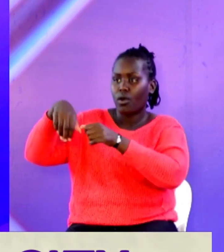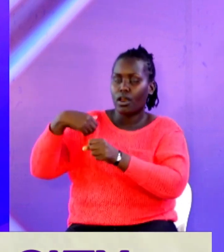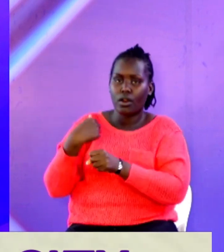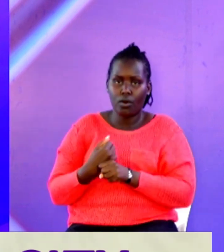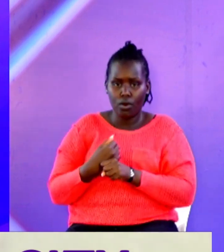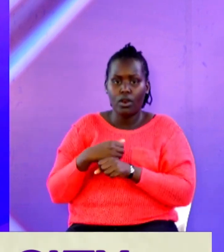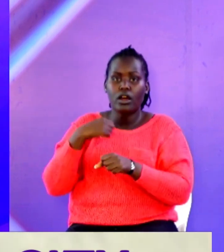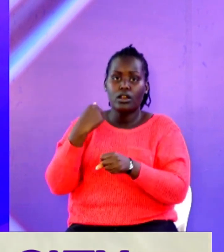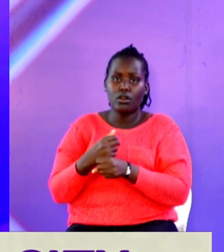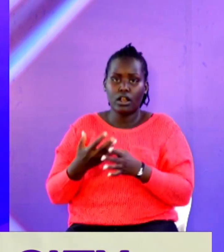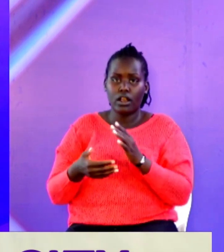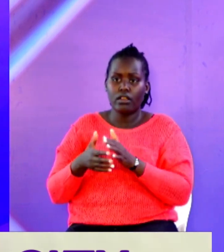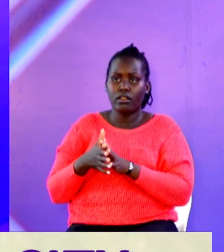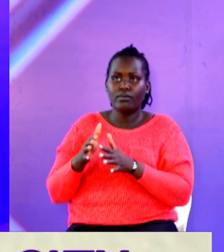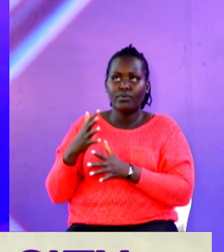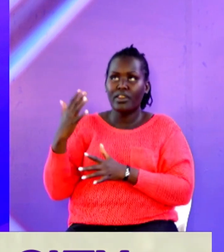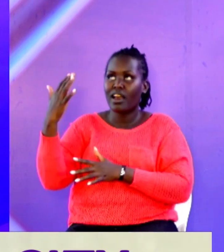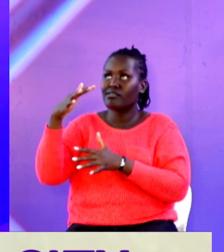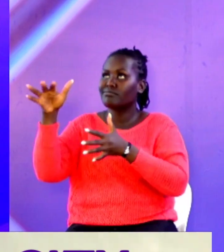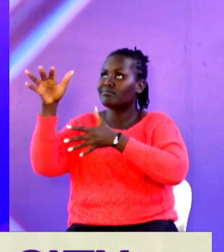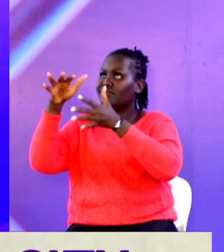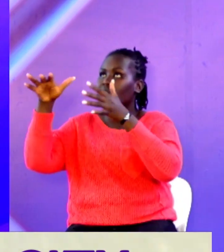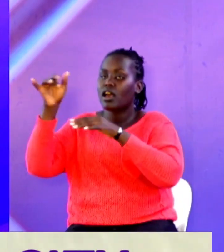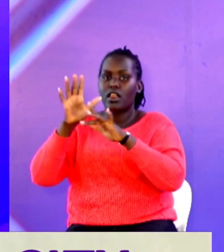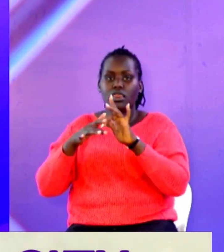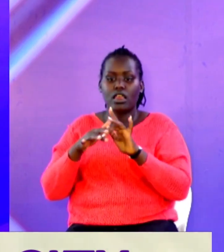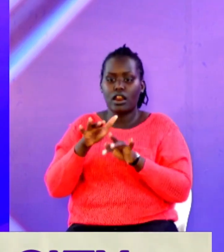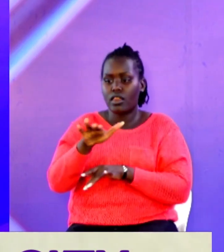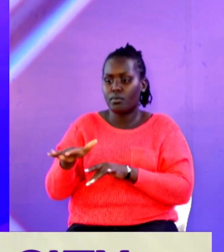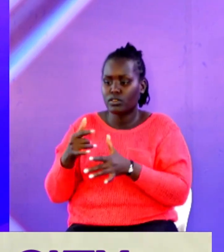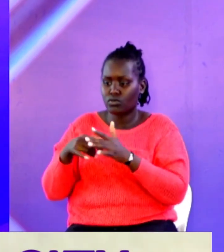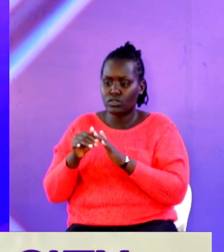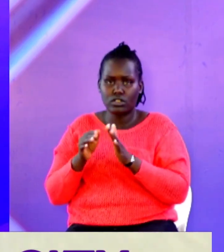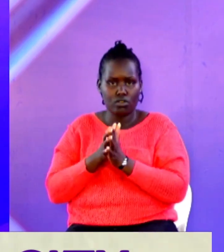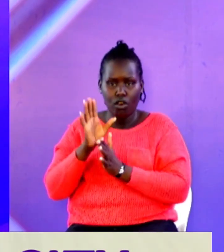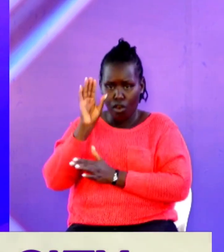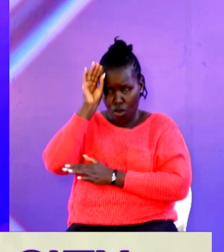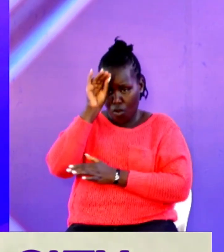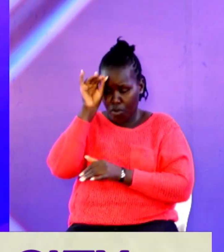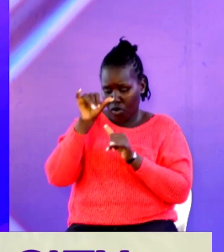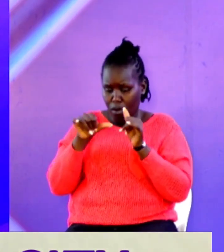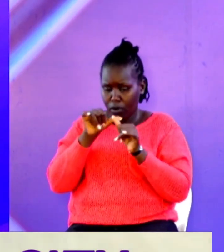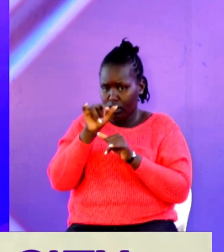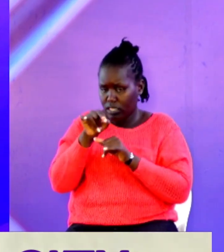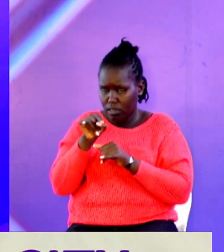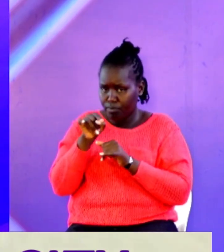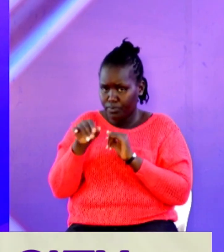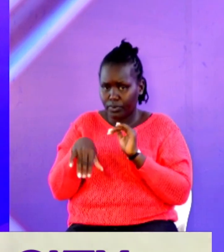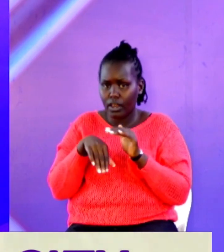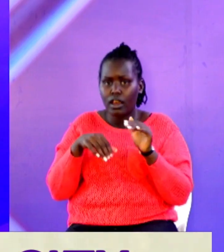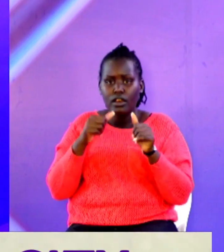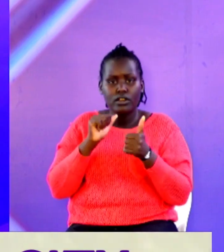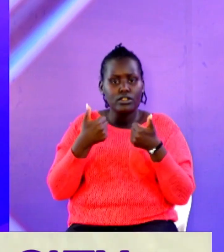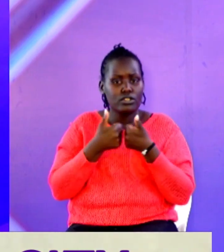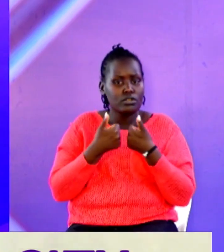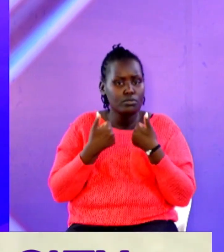performed in the air rather than the ground. What is your general view on this volleyball? Because I